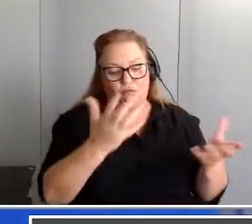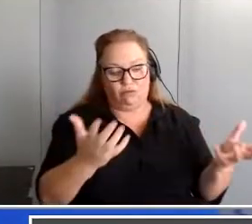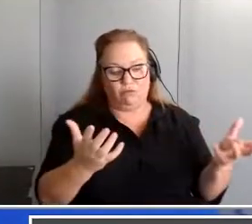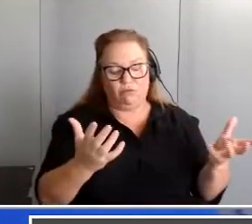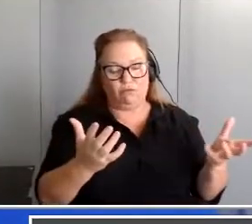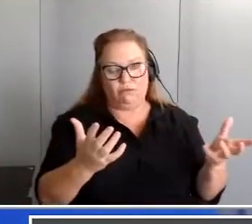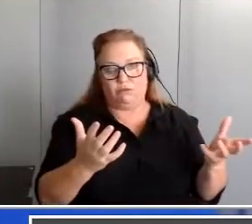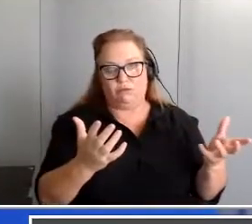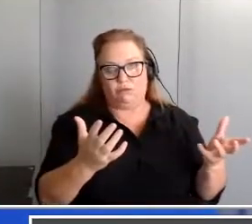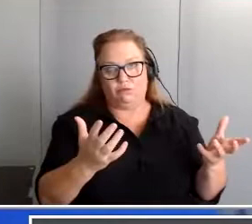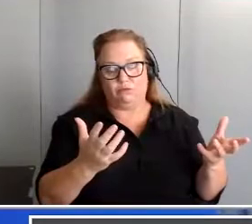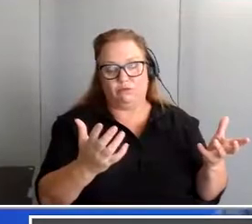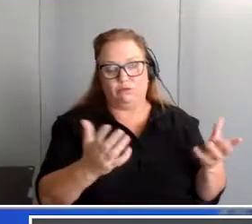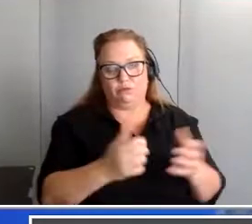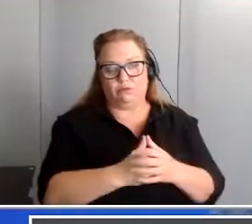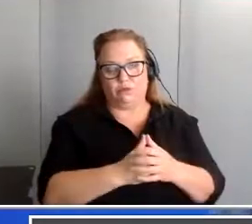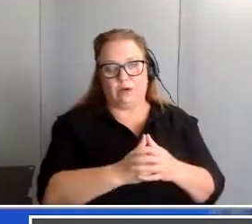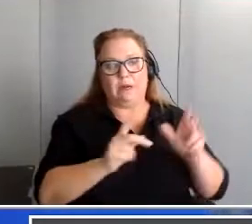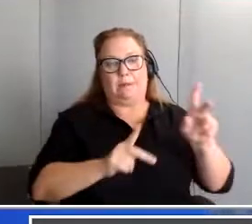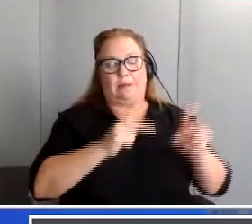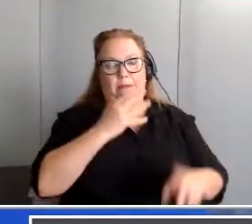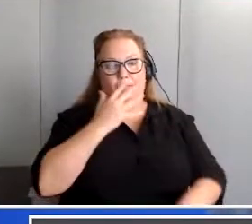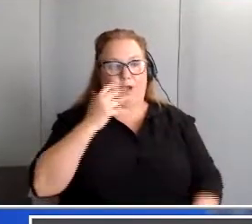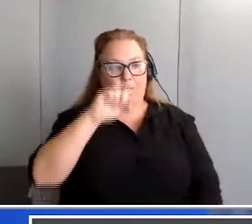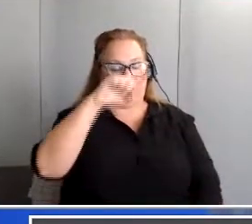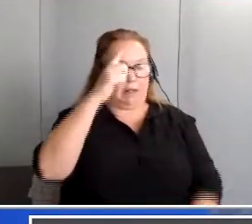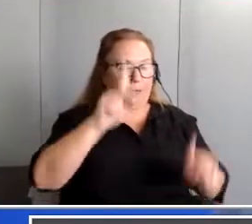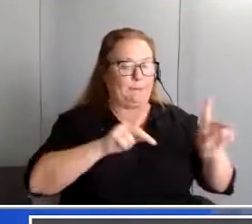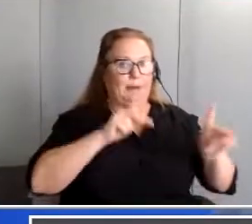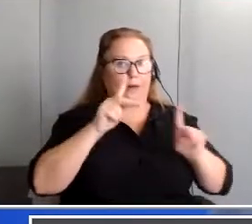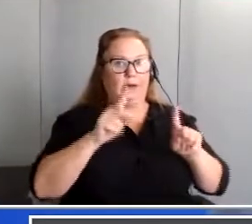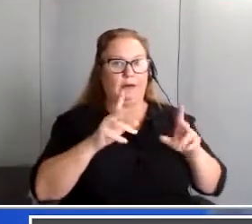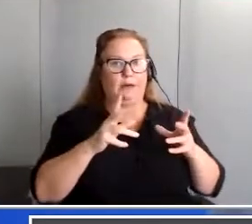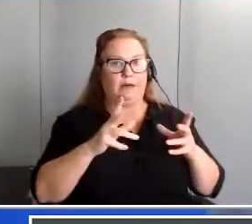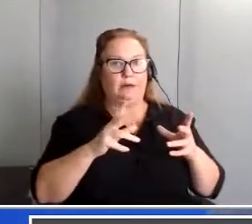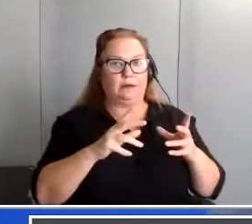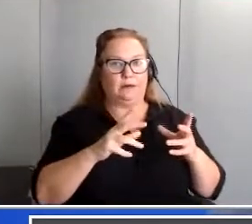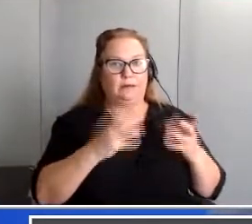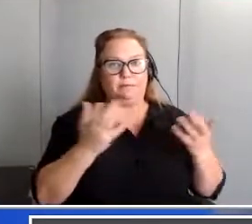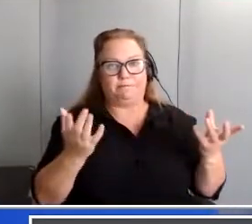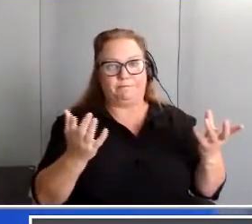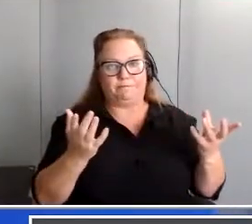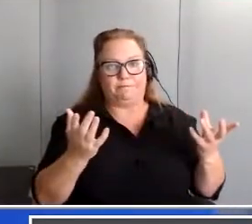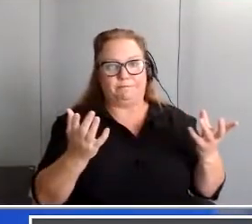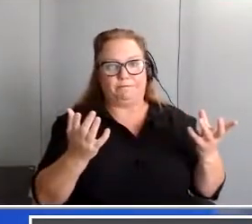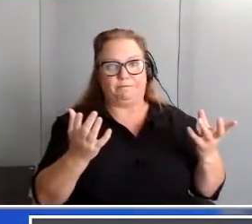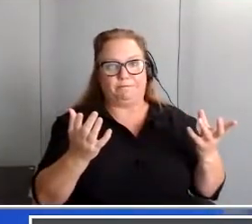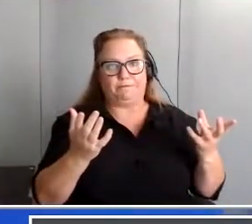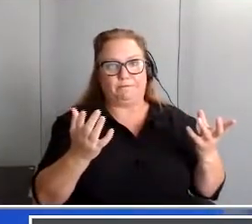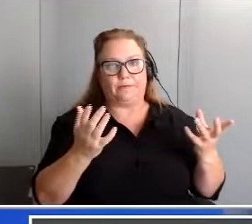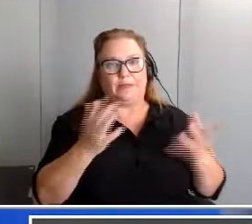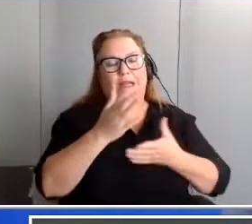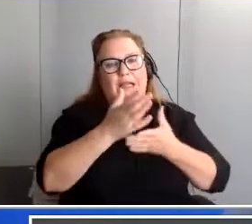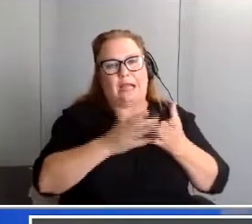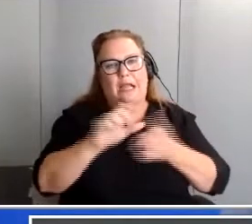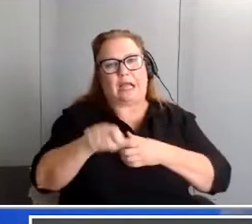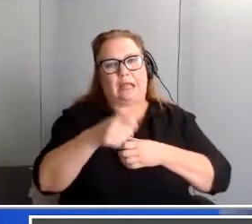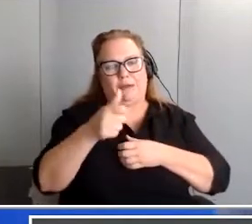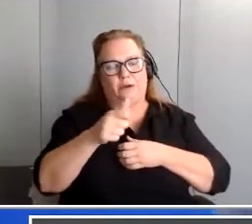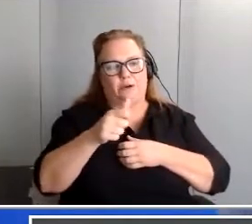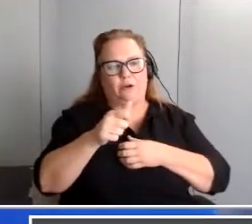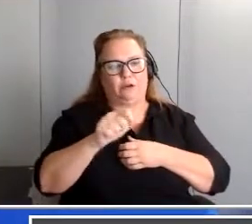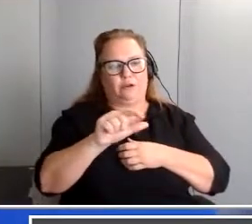that people of color, black people, you know, and some other, you know, disparities like